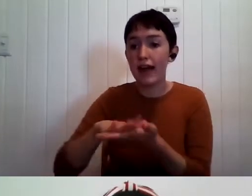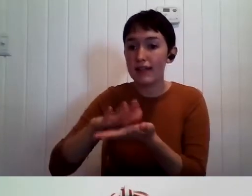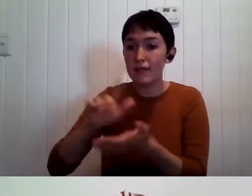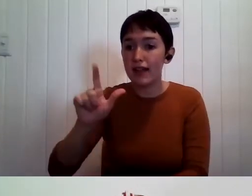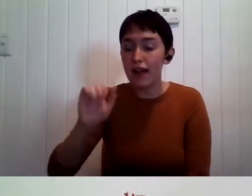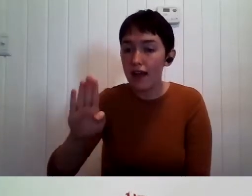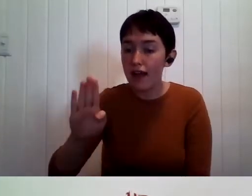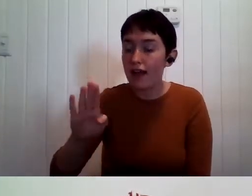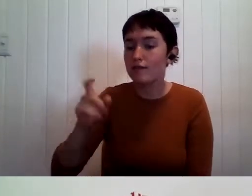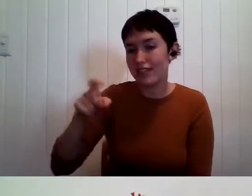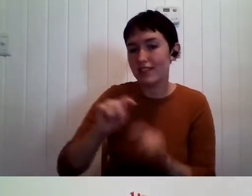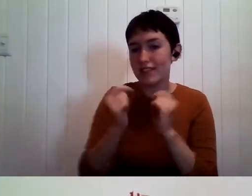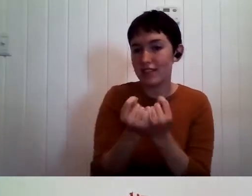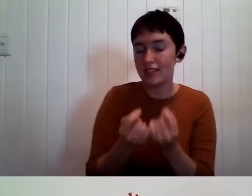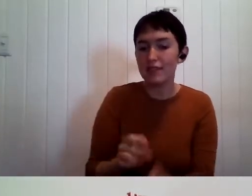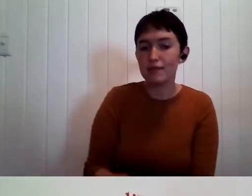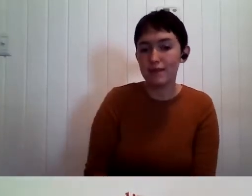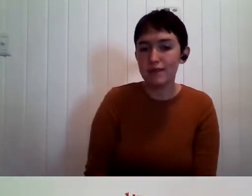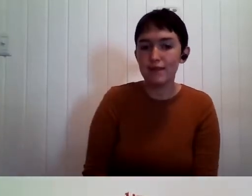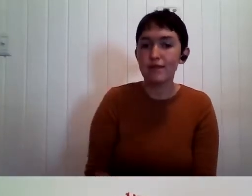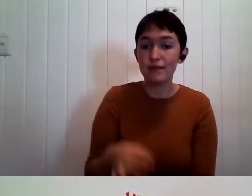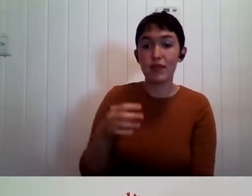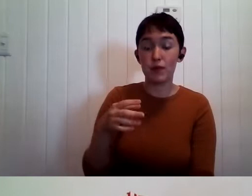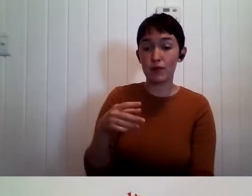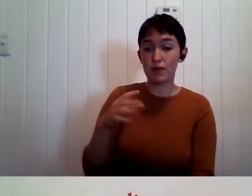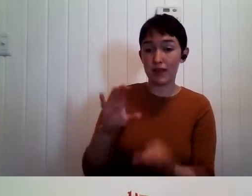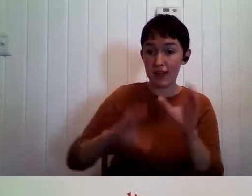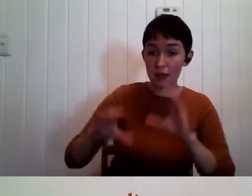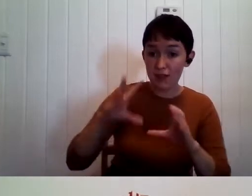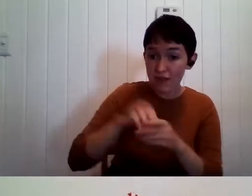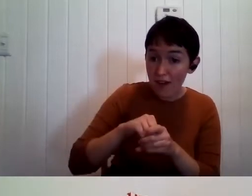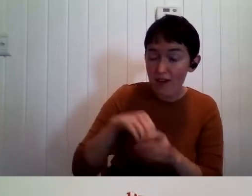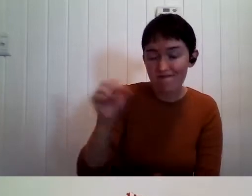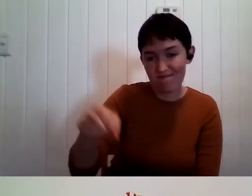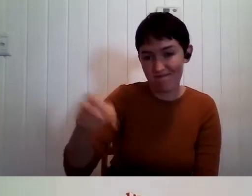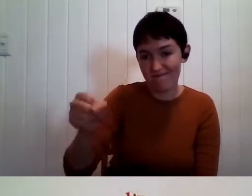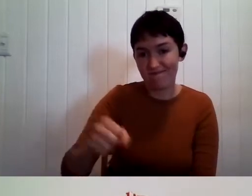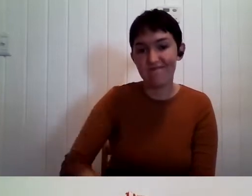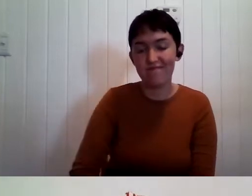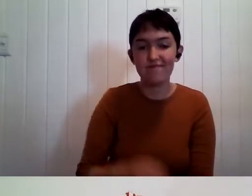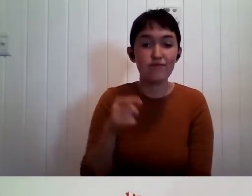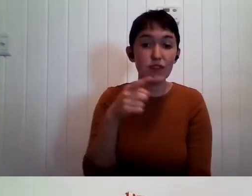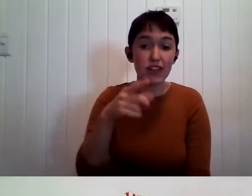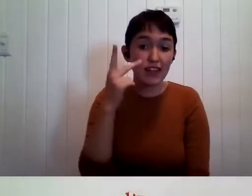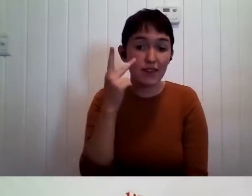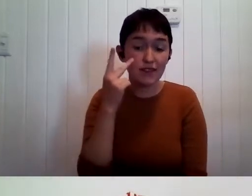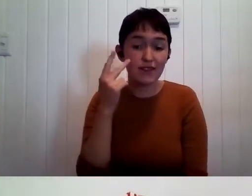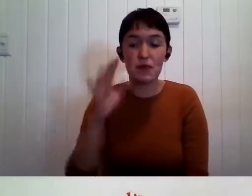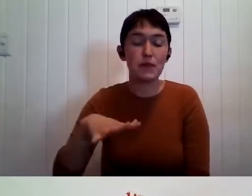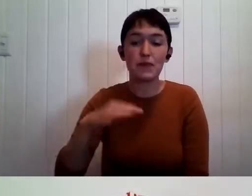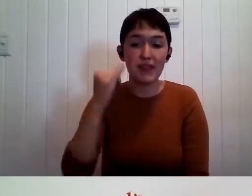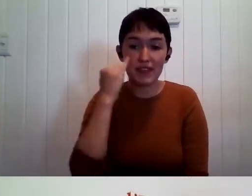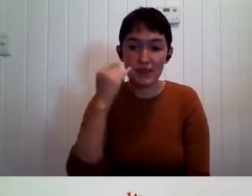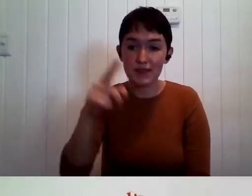heart of things. So is there a place for chemistry and biotech? Yes. Also, if you are watching and you are thinking about maybe learning how to